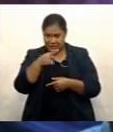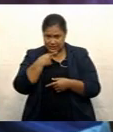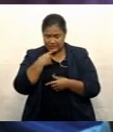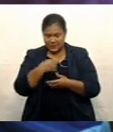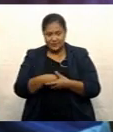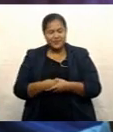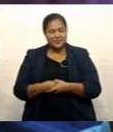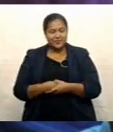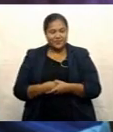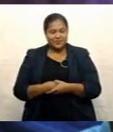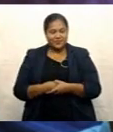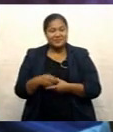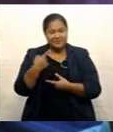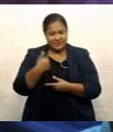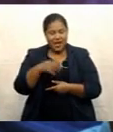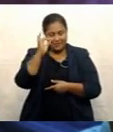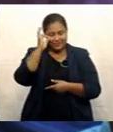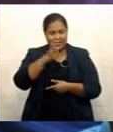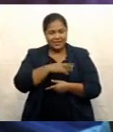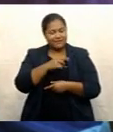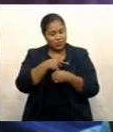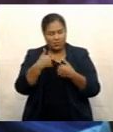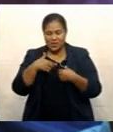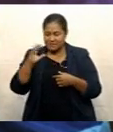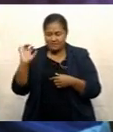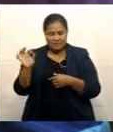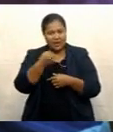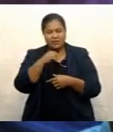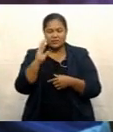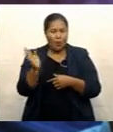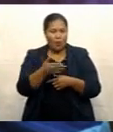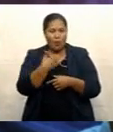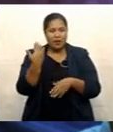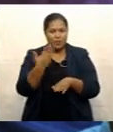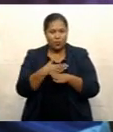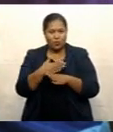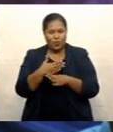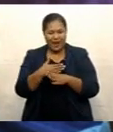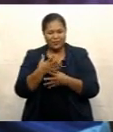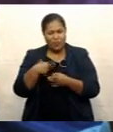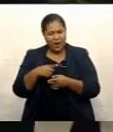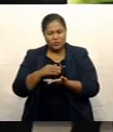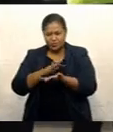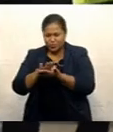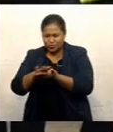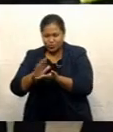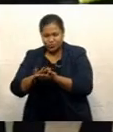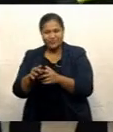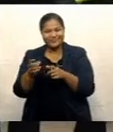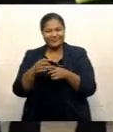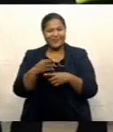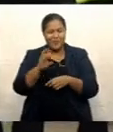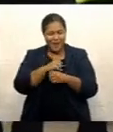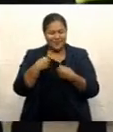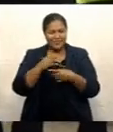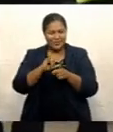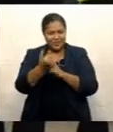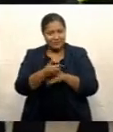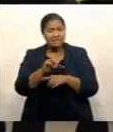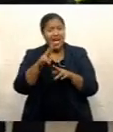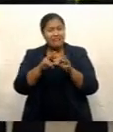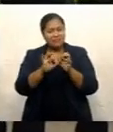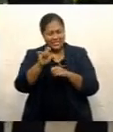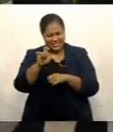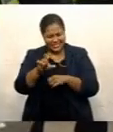I believe that we must all try to wipe out together from our society. FBC News understands the